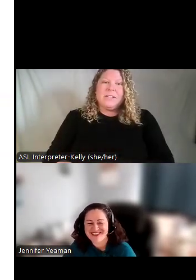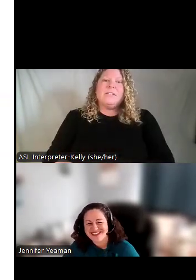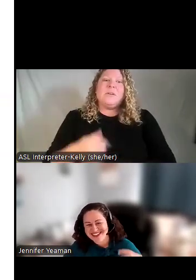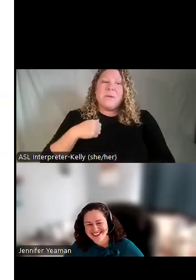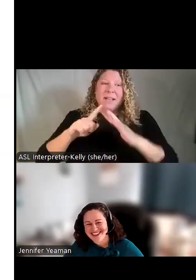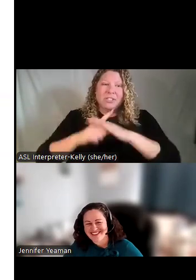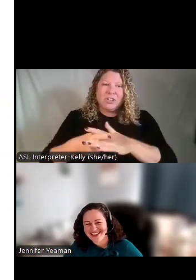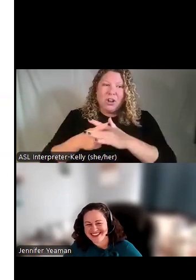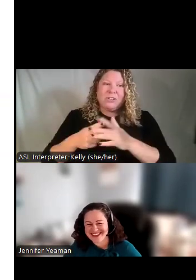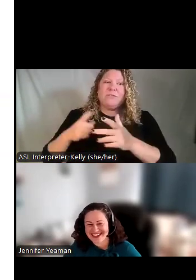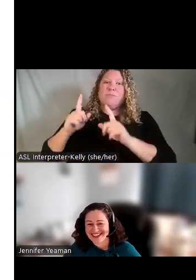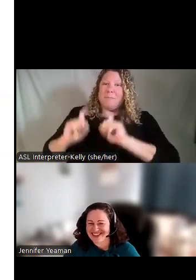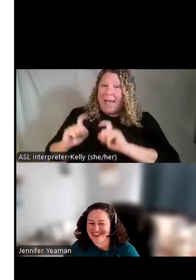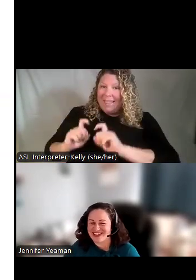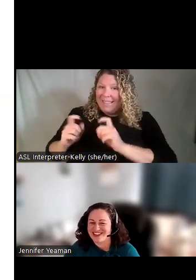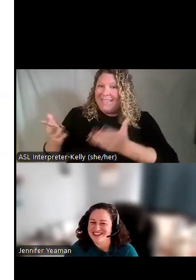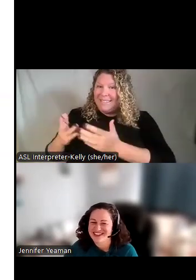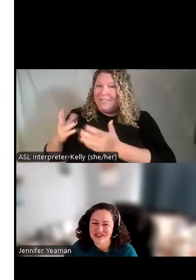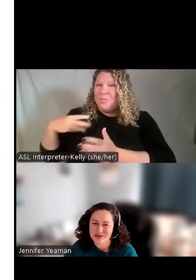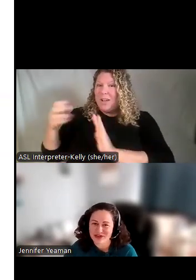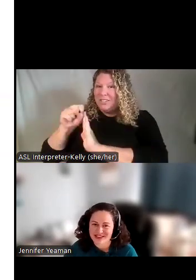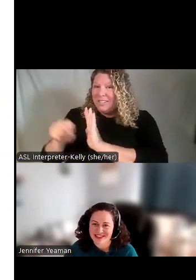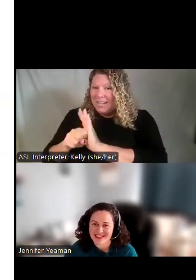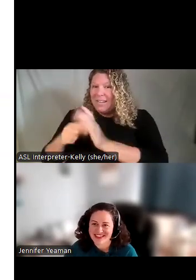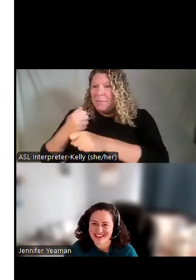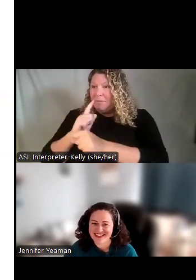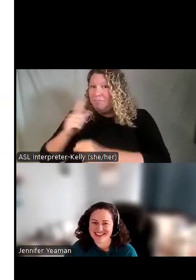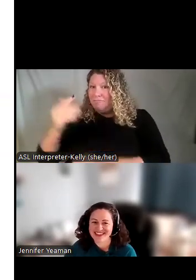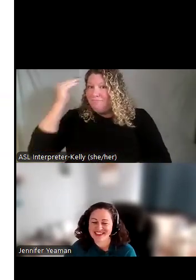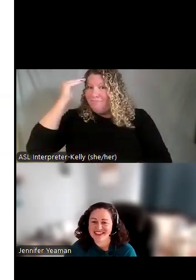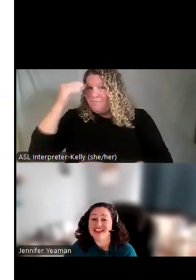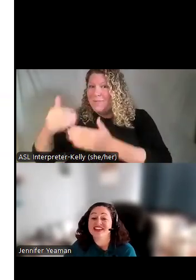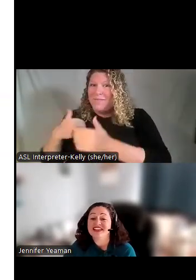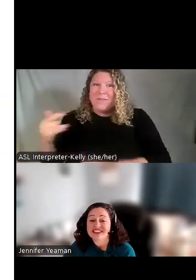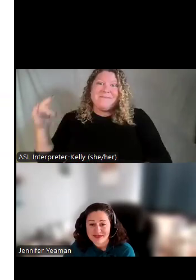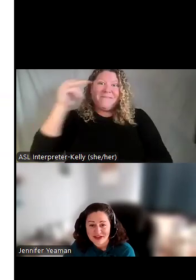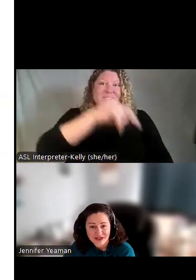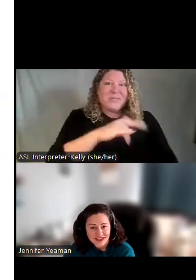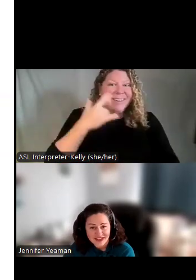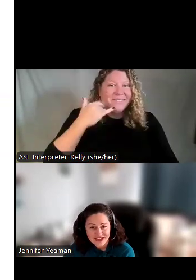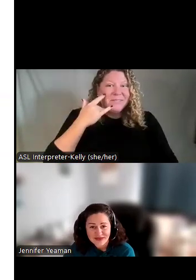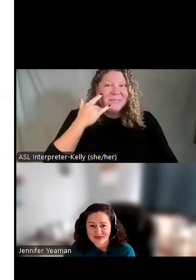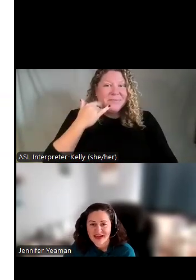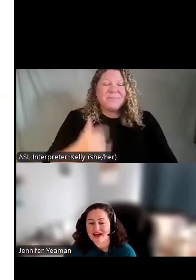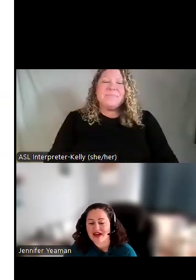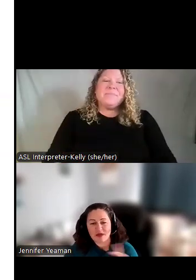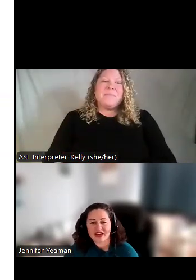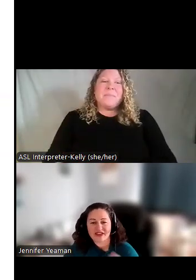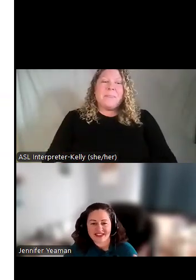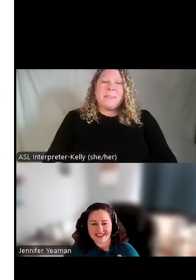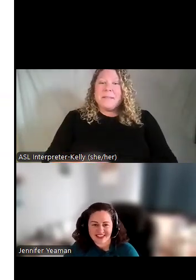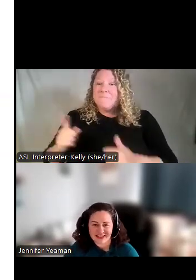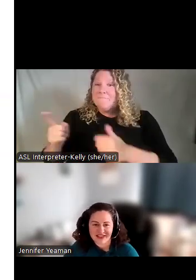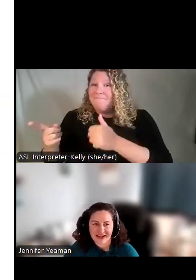and piloted my process here in Washington State to make sure I was good to go before leaving. In my first iteration, I got